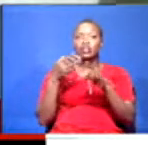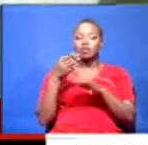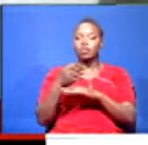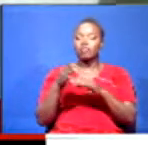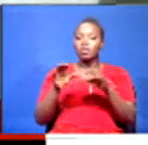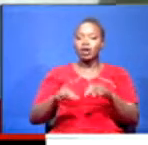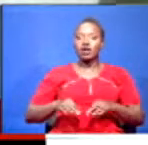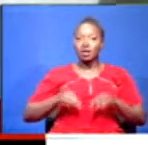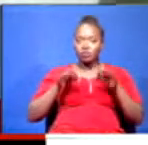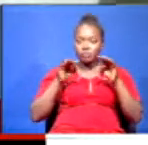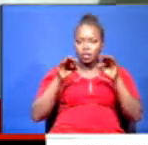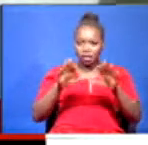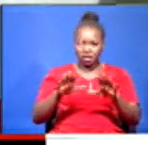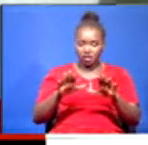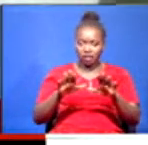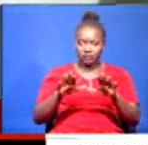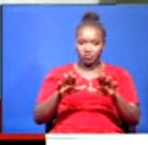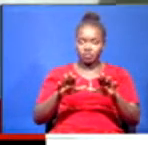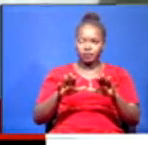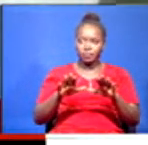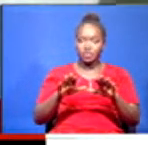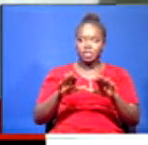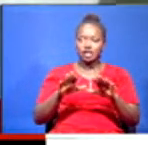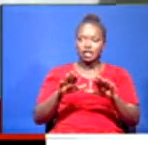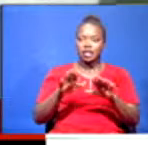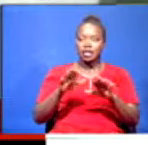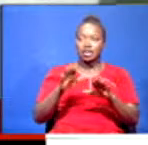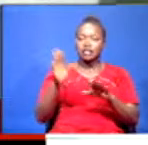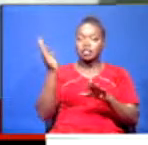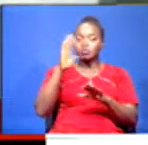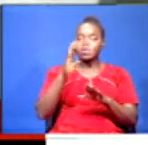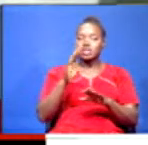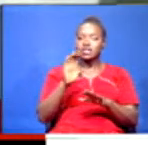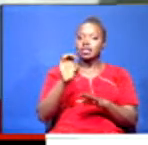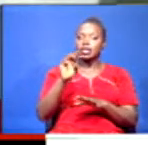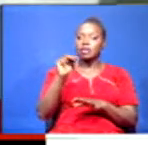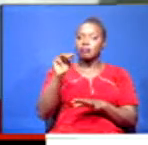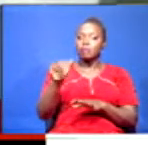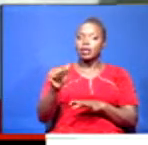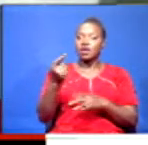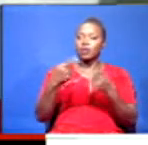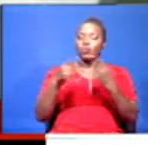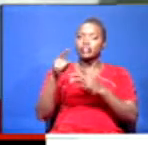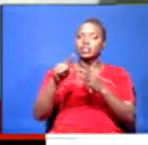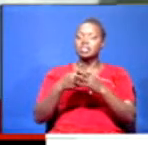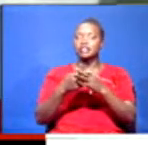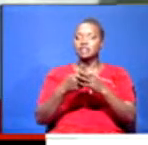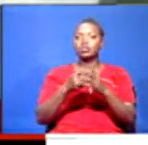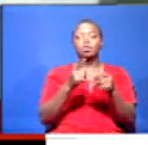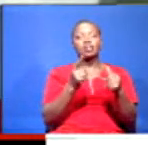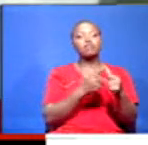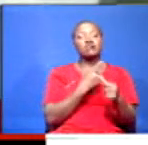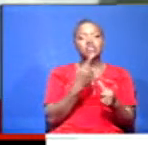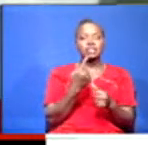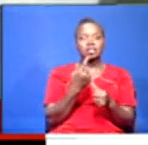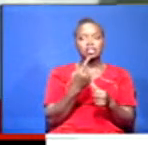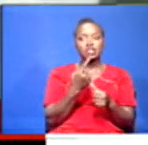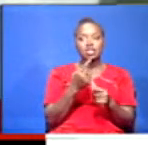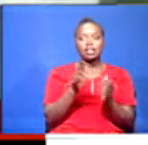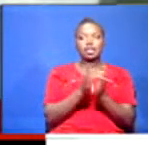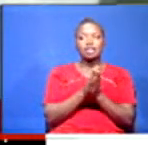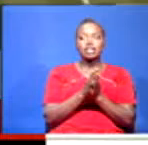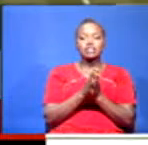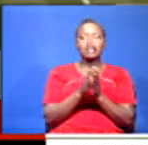James Duckworth, while British number one Emma Raducanu had a winning start to her first Wimbledon as a Grand Slam